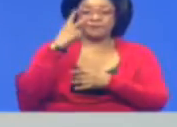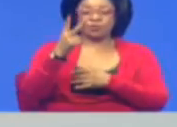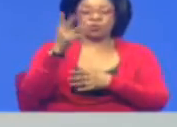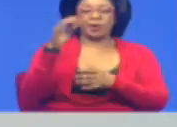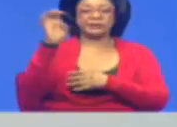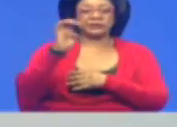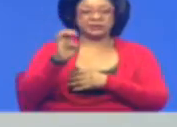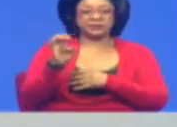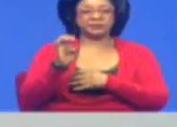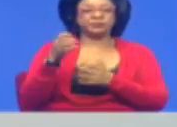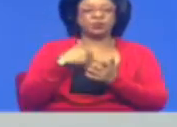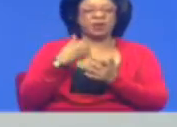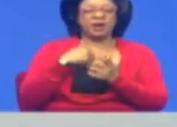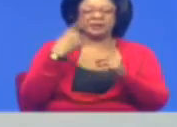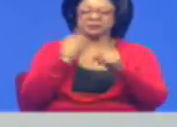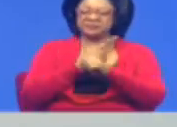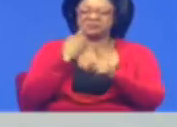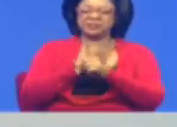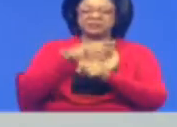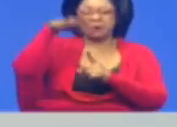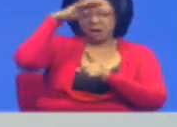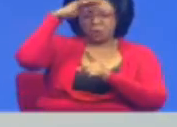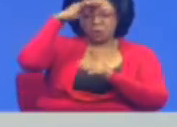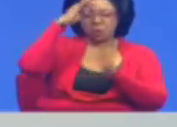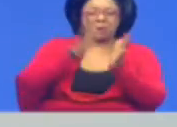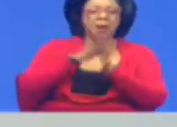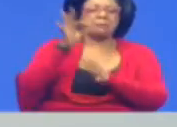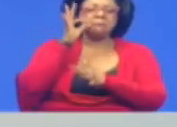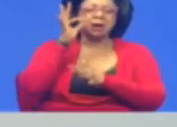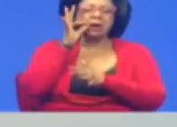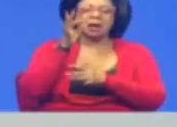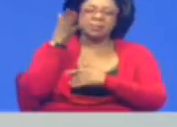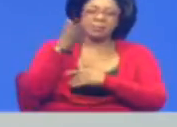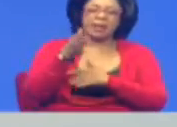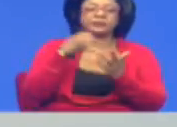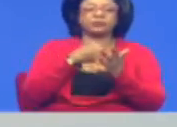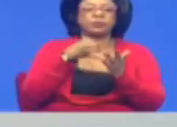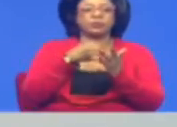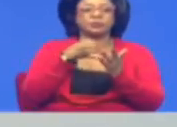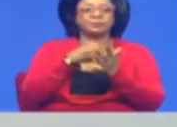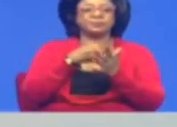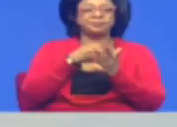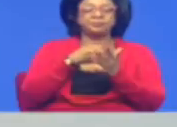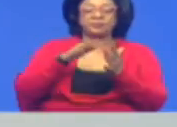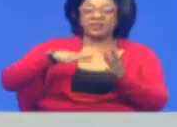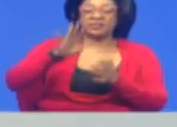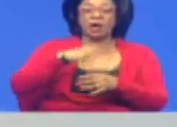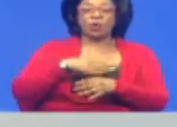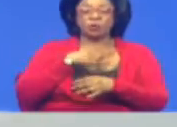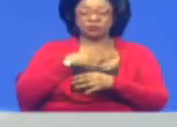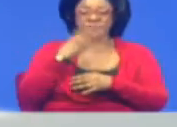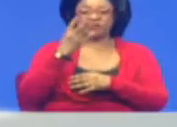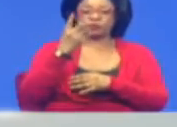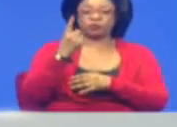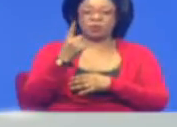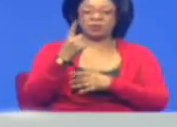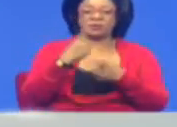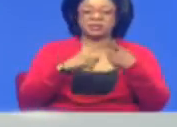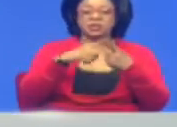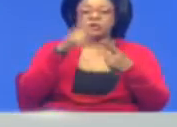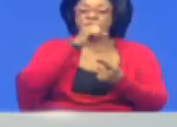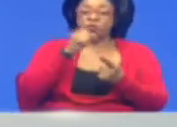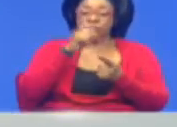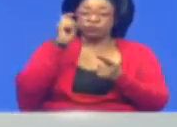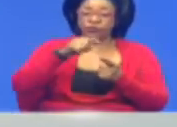various brands of alcohol and bang during the operation. Their host, a 41-year-old woman, is expected to be charged